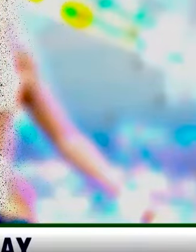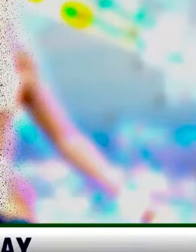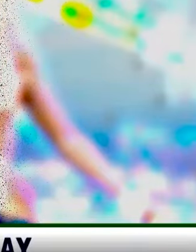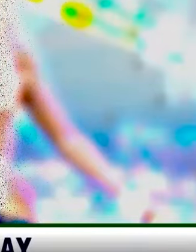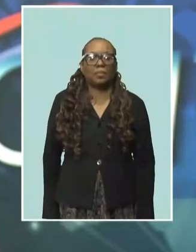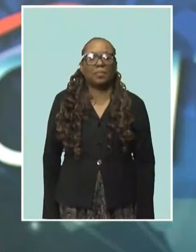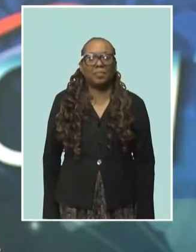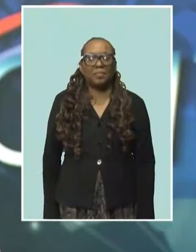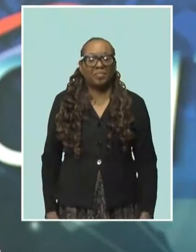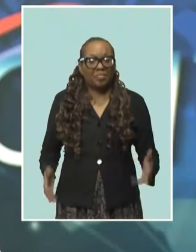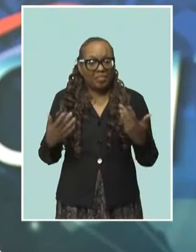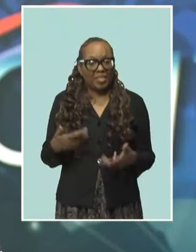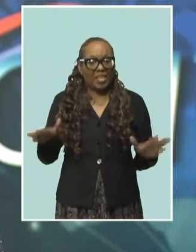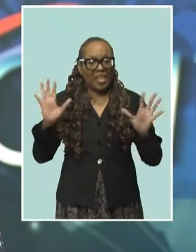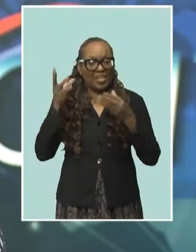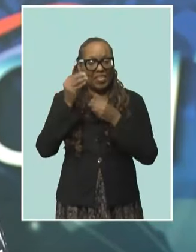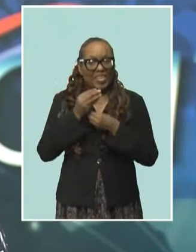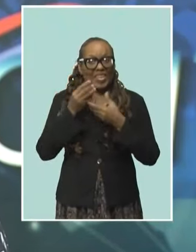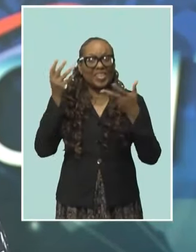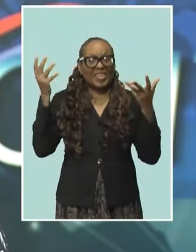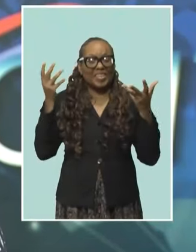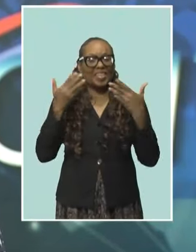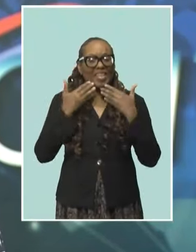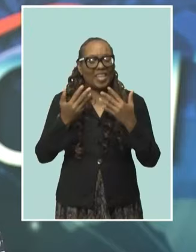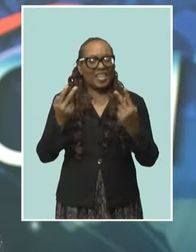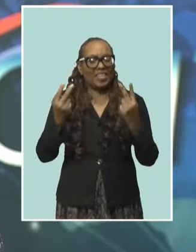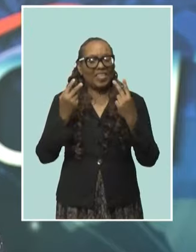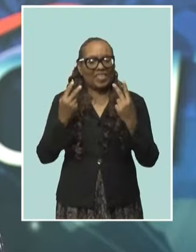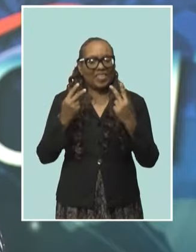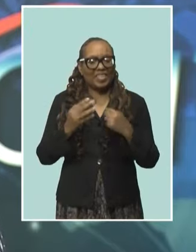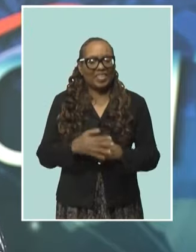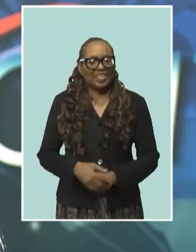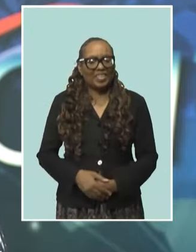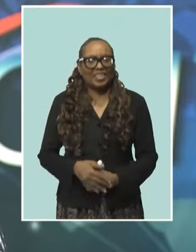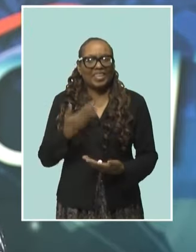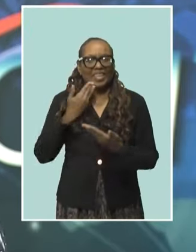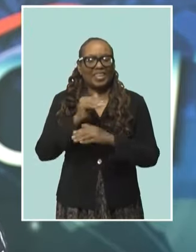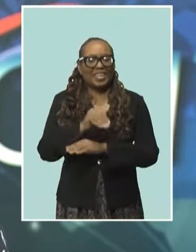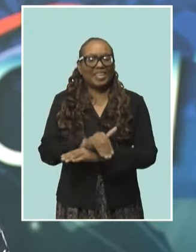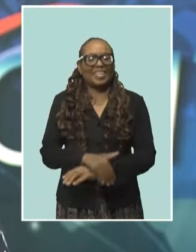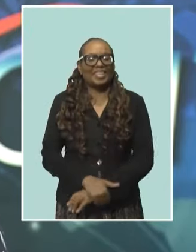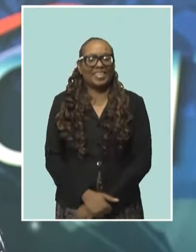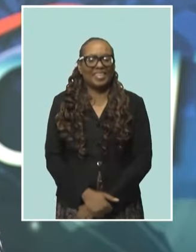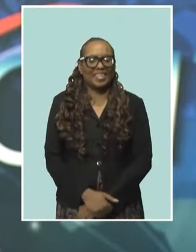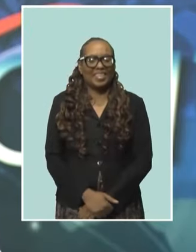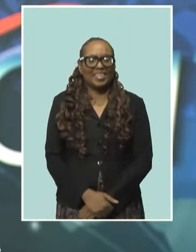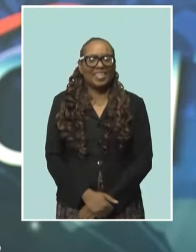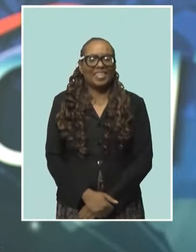And that's our news for tonight. Thank you so much for tuning in. Good night.